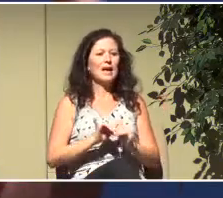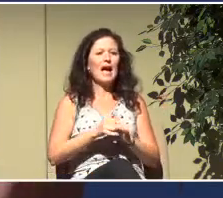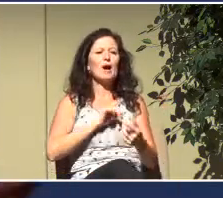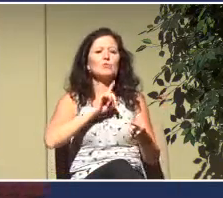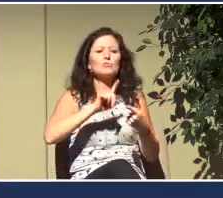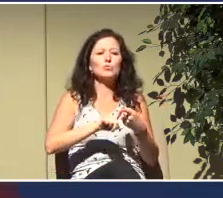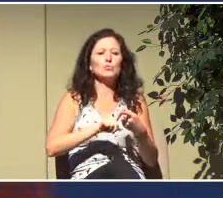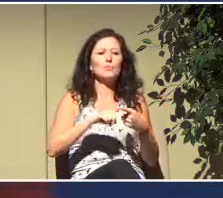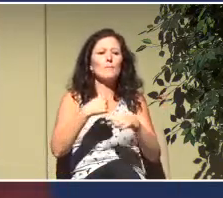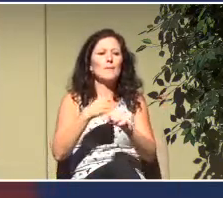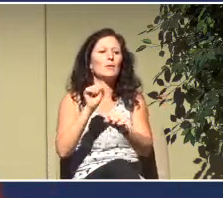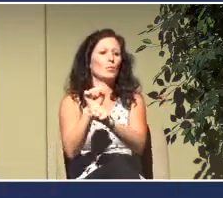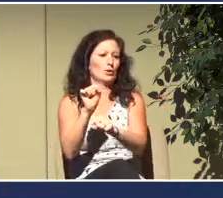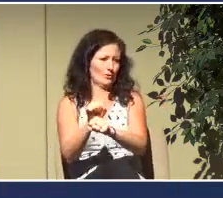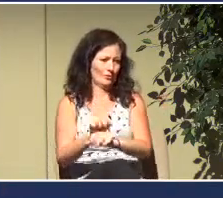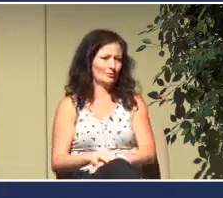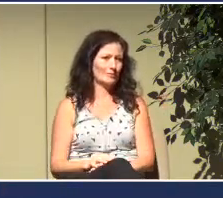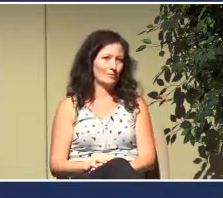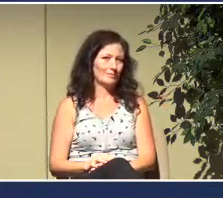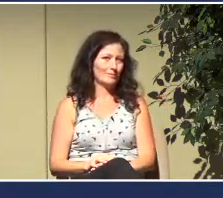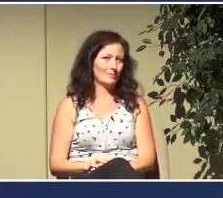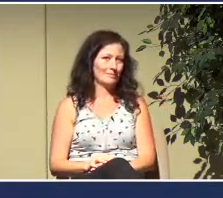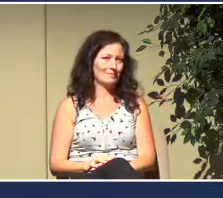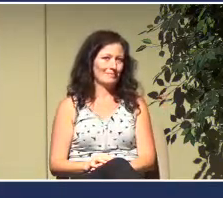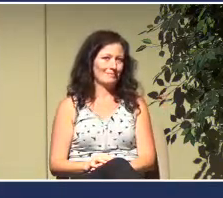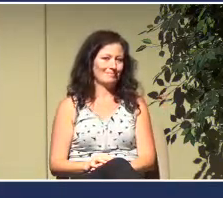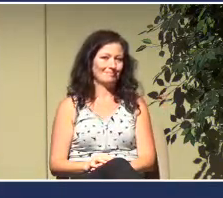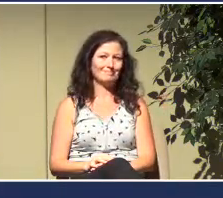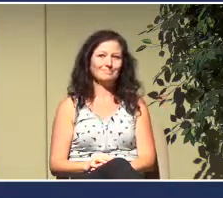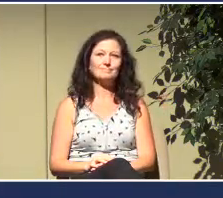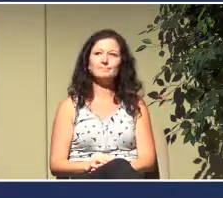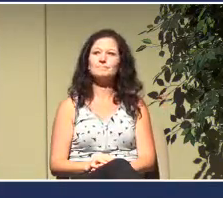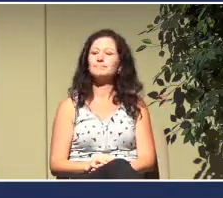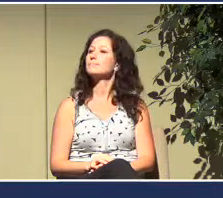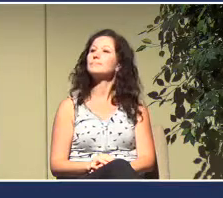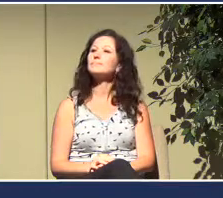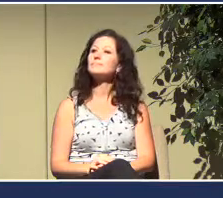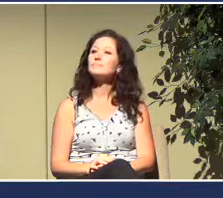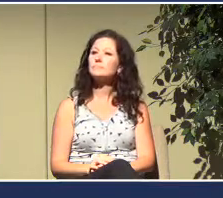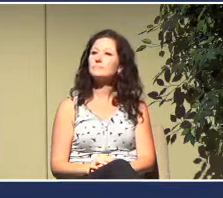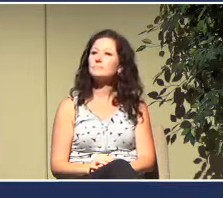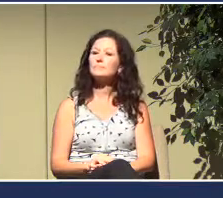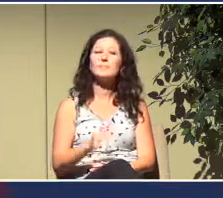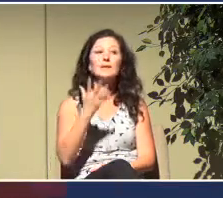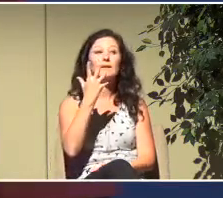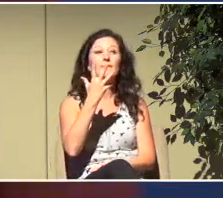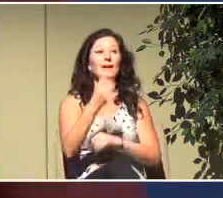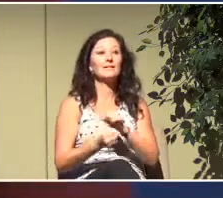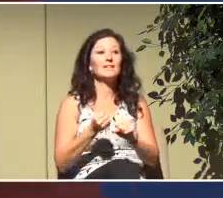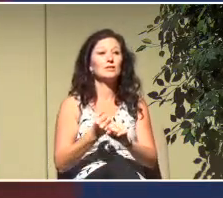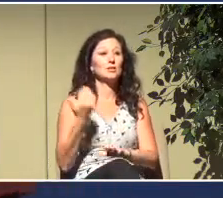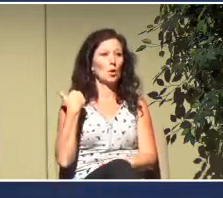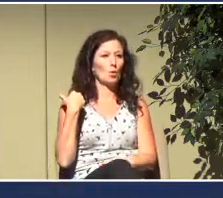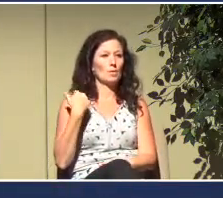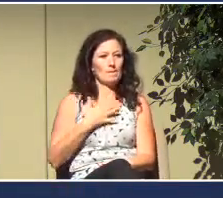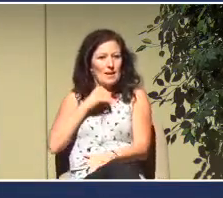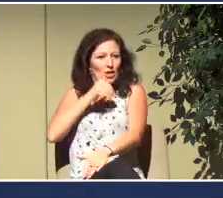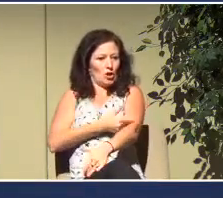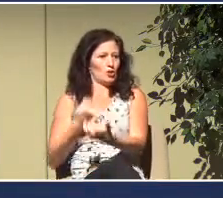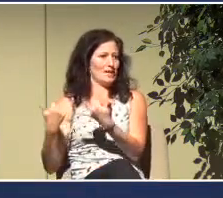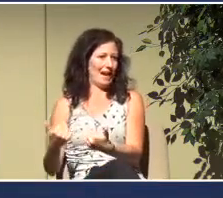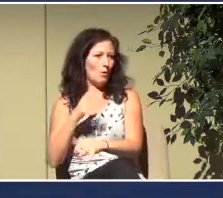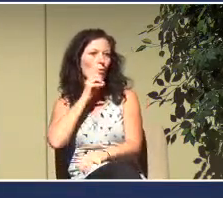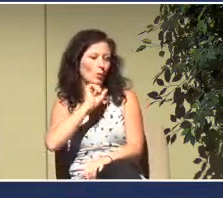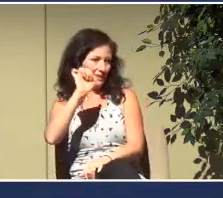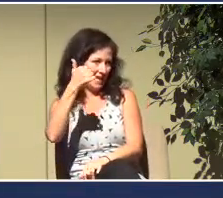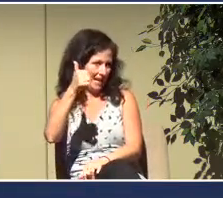that work? We're going to get to that this morning. Yeah, about 5 years ago, my daughter's now 10. When she was 5,